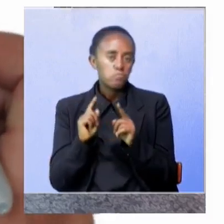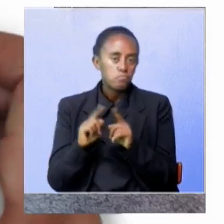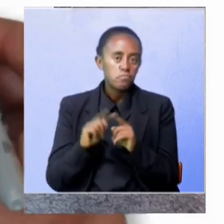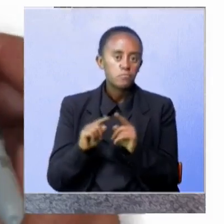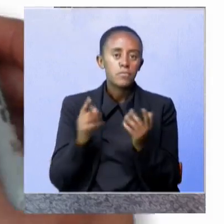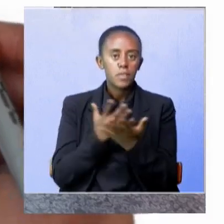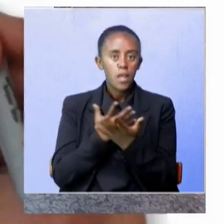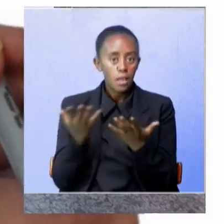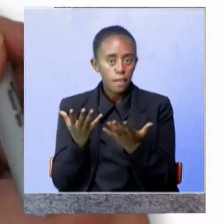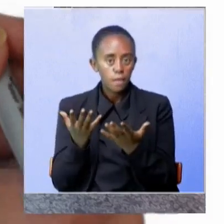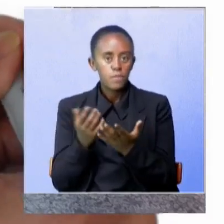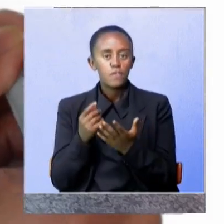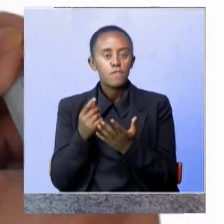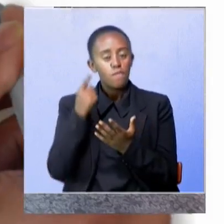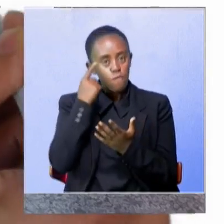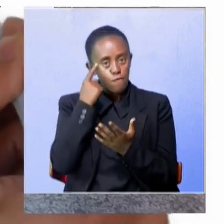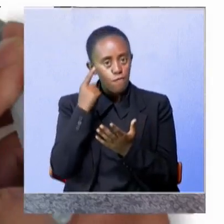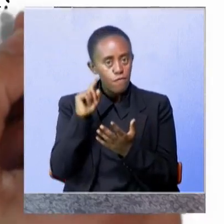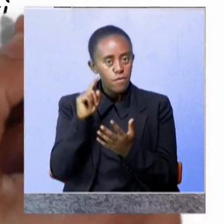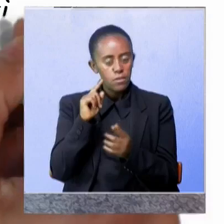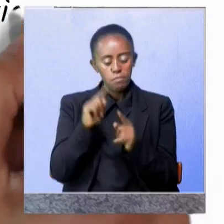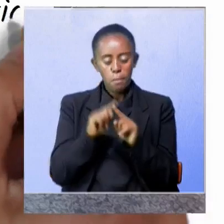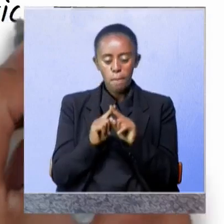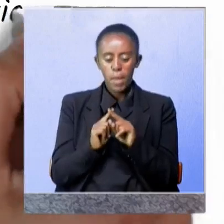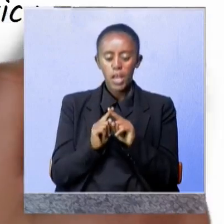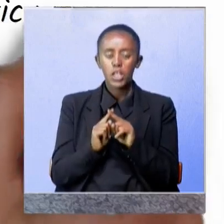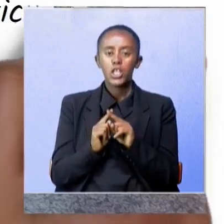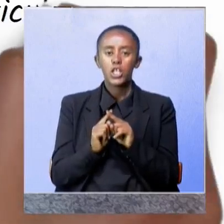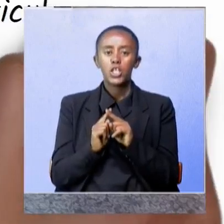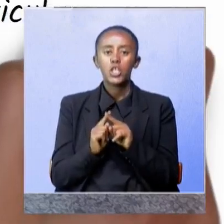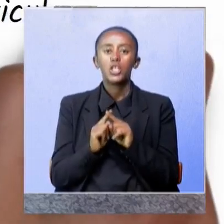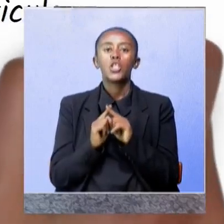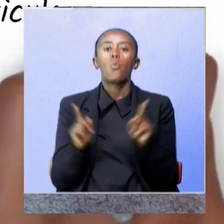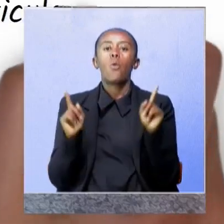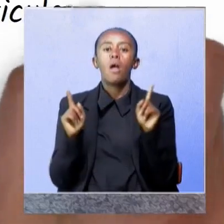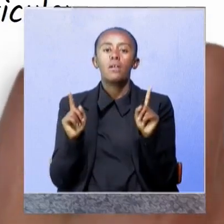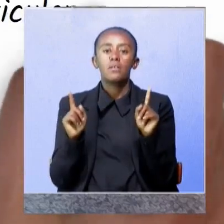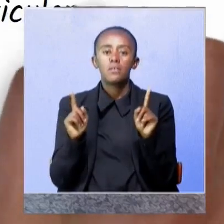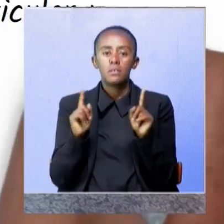for a particular